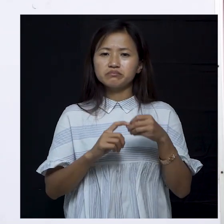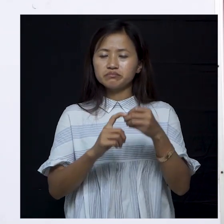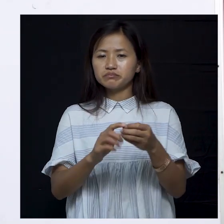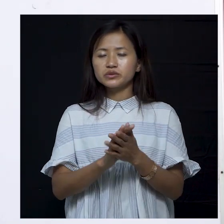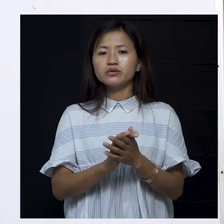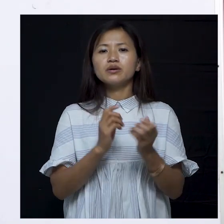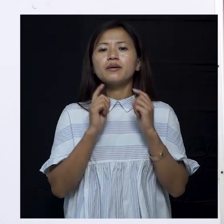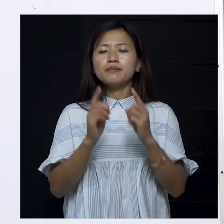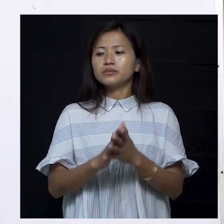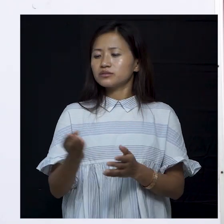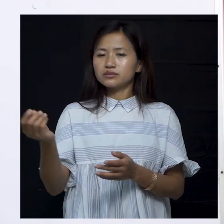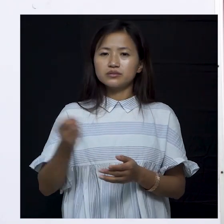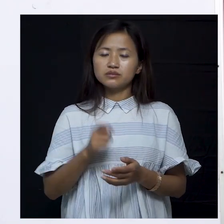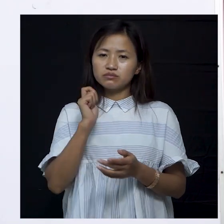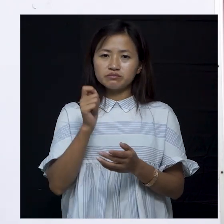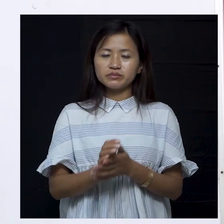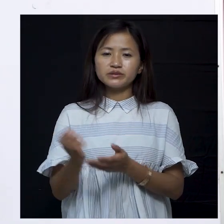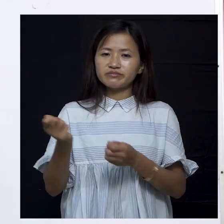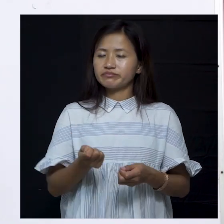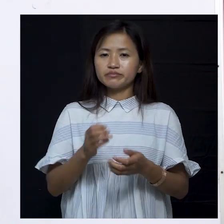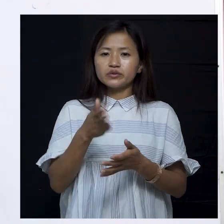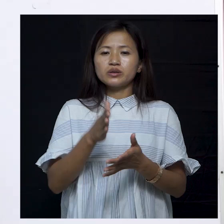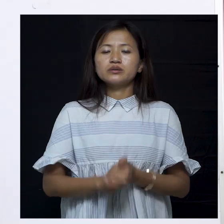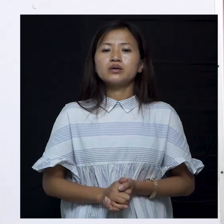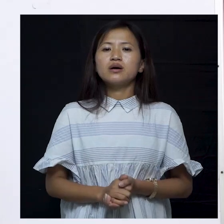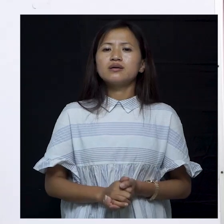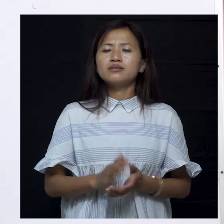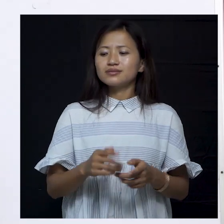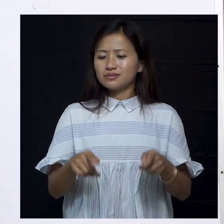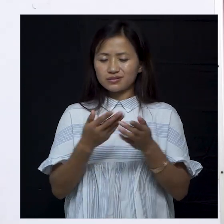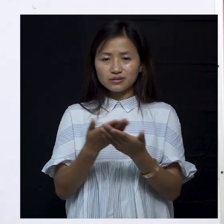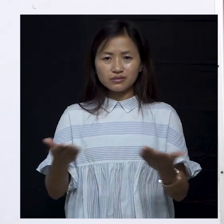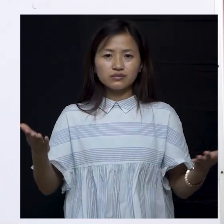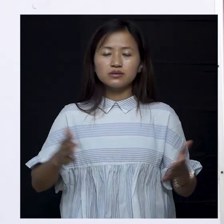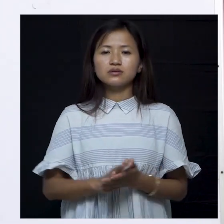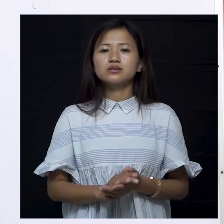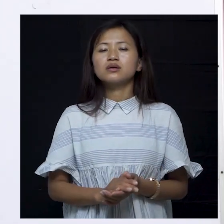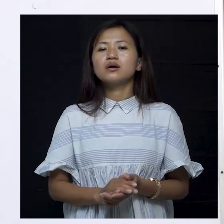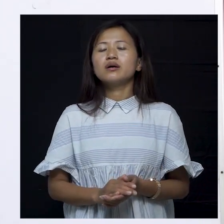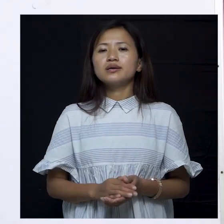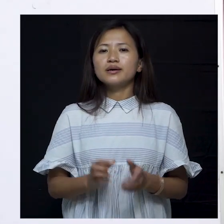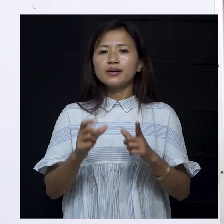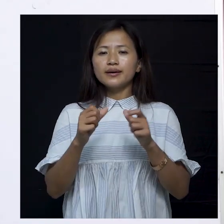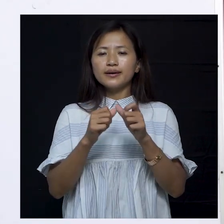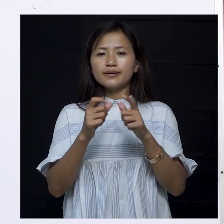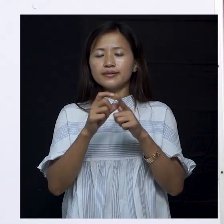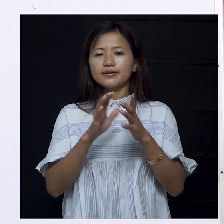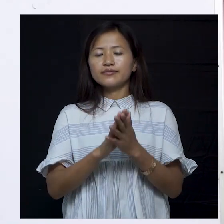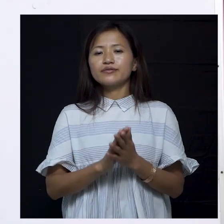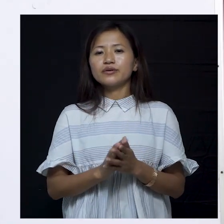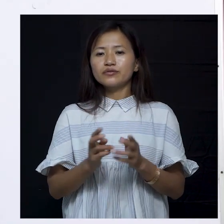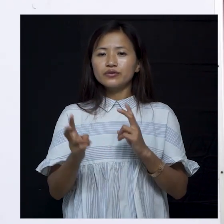in contradiction to what his degree holds for him, right? And so this kind of things are called as adverb clause of